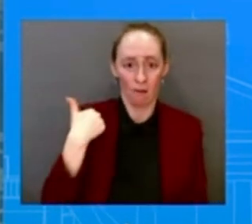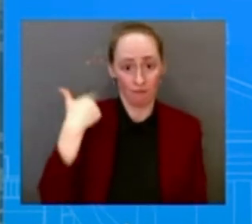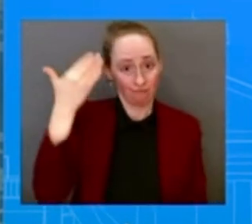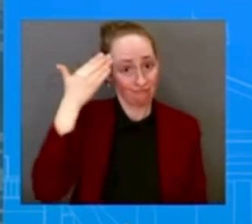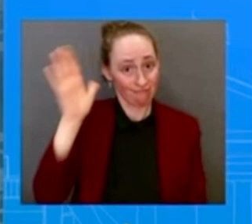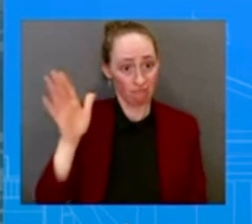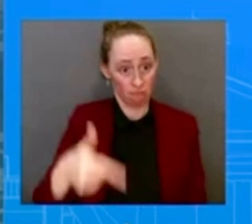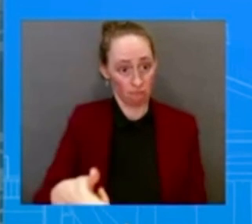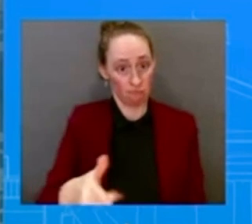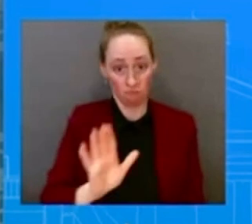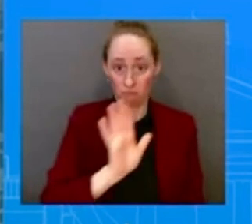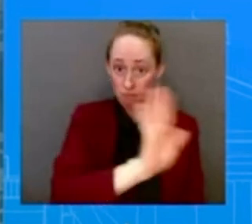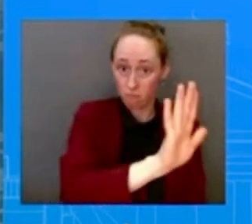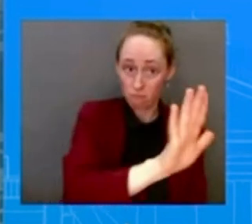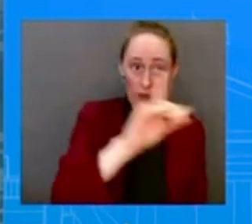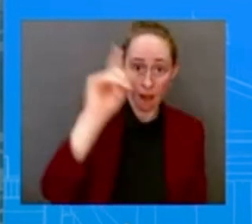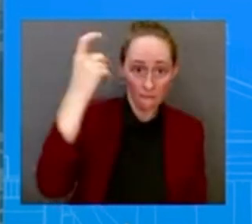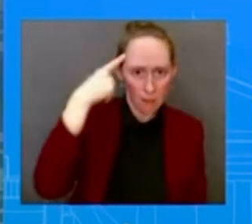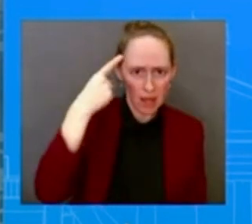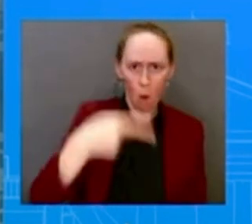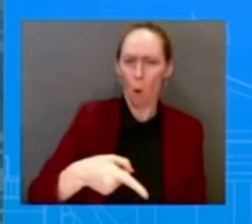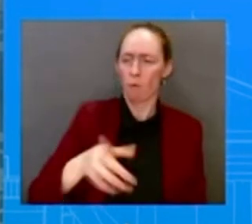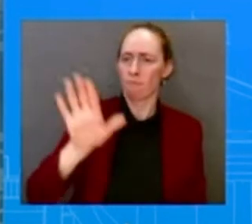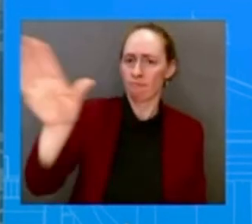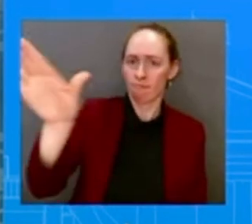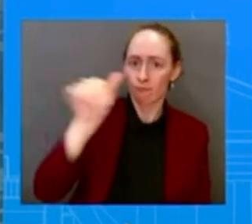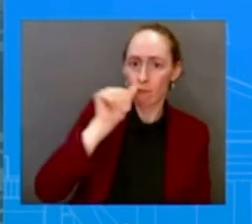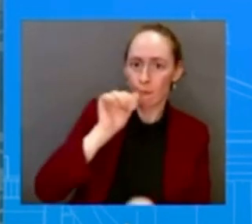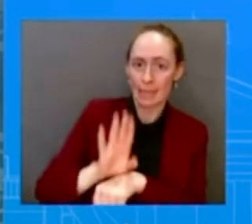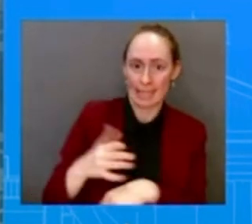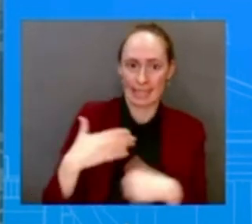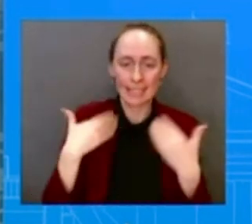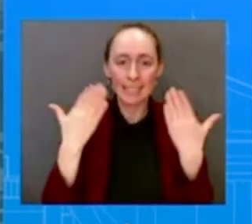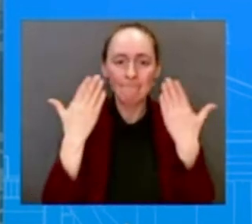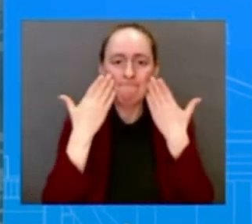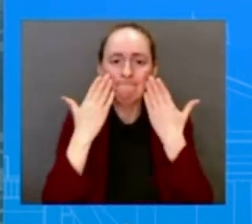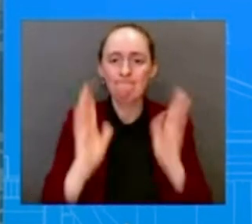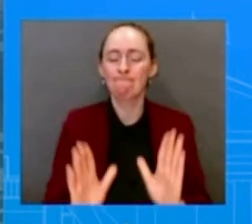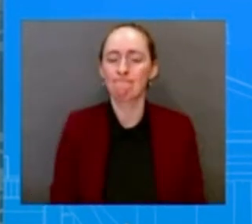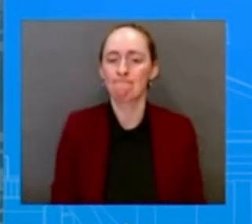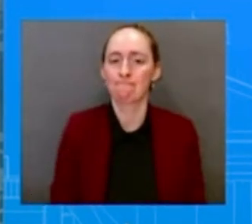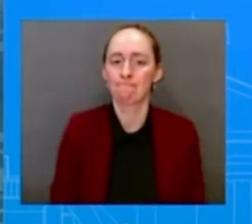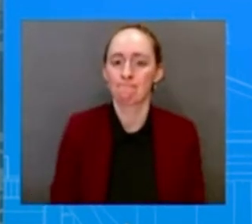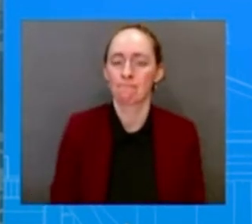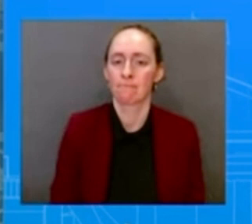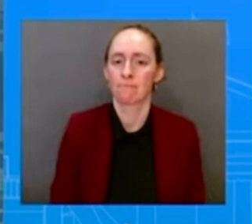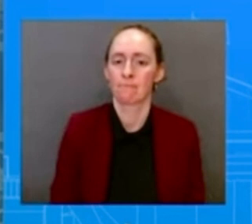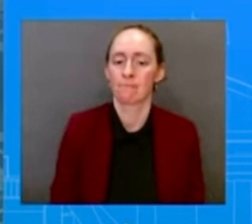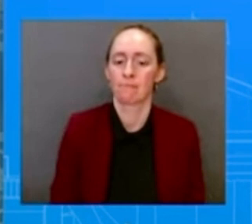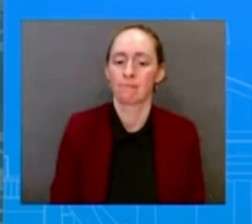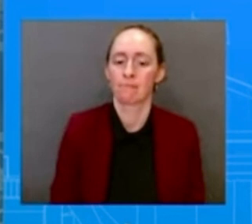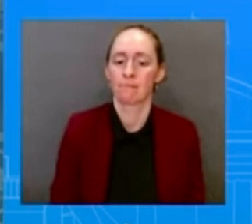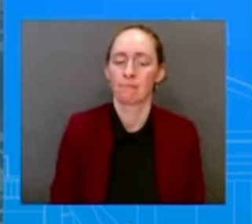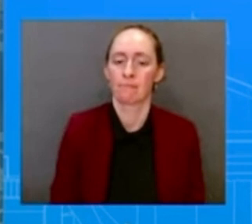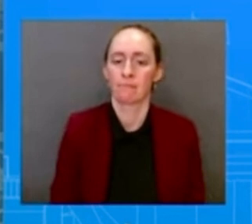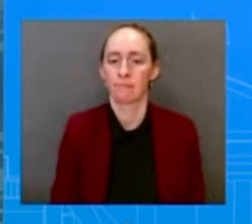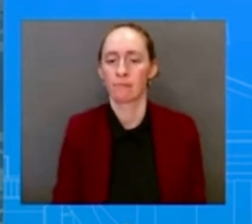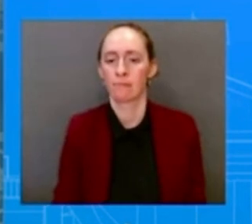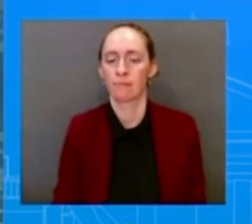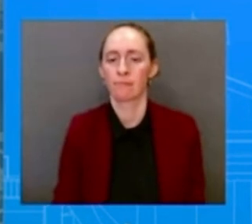We don't know. As I said, state-owned. We don't know if it's state-owned, and we don't understand the full purpose. We don't have any